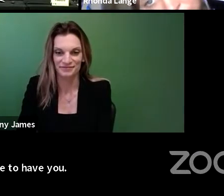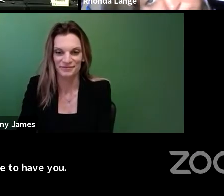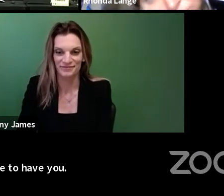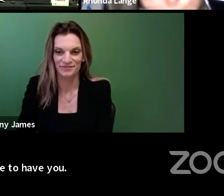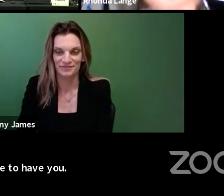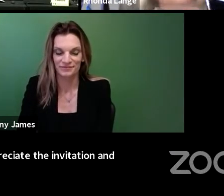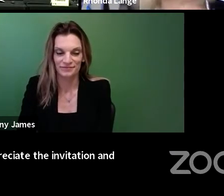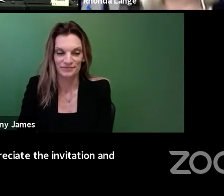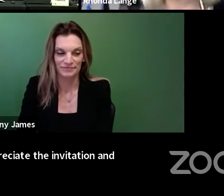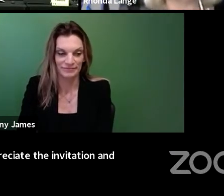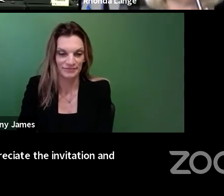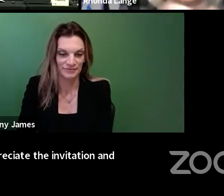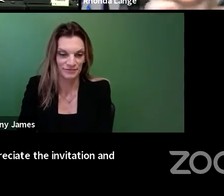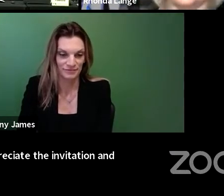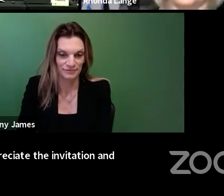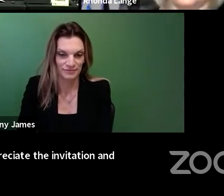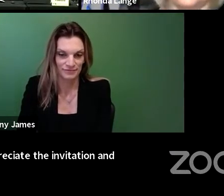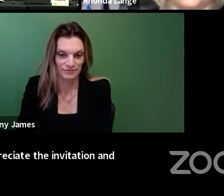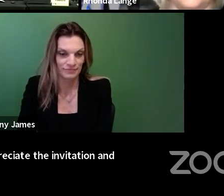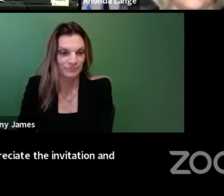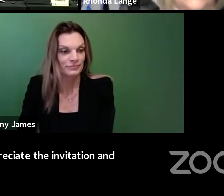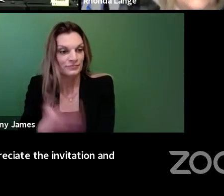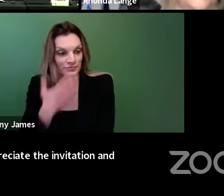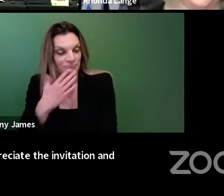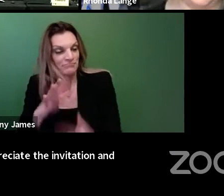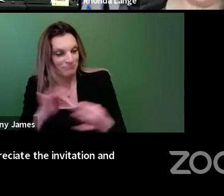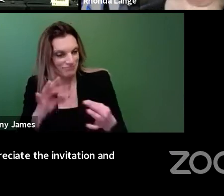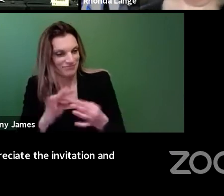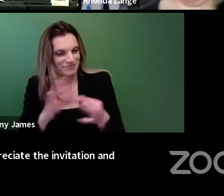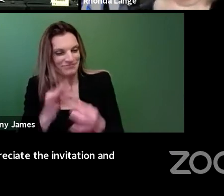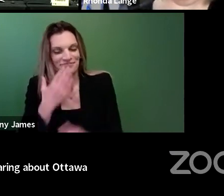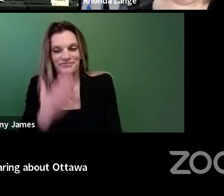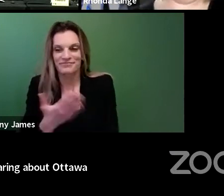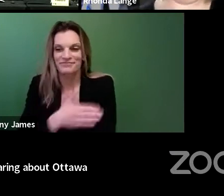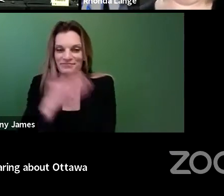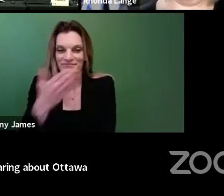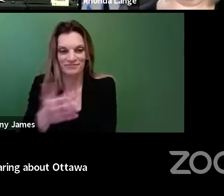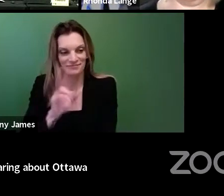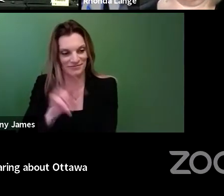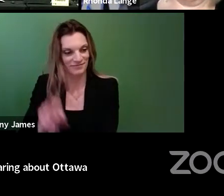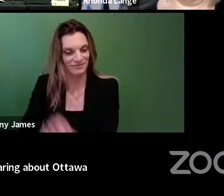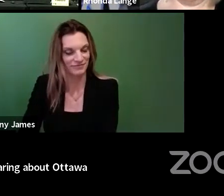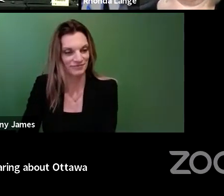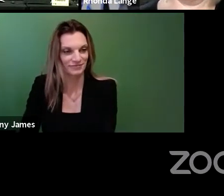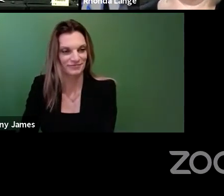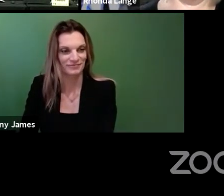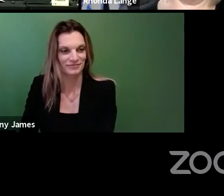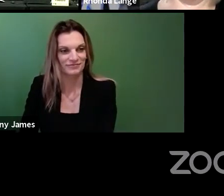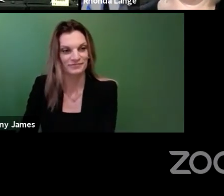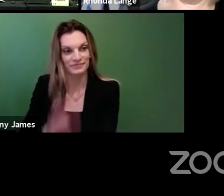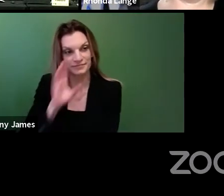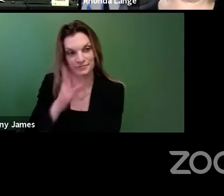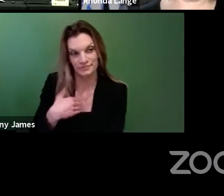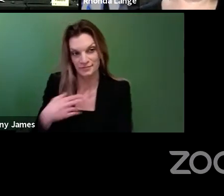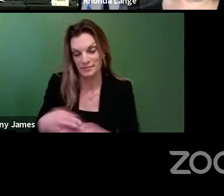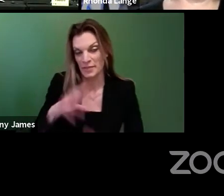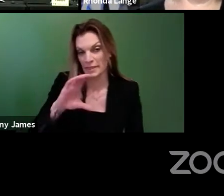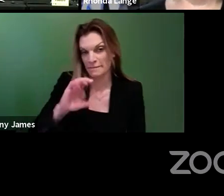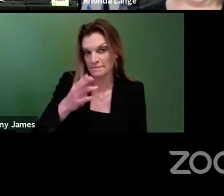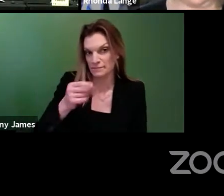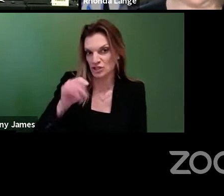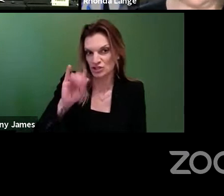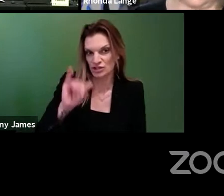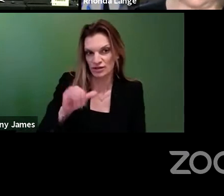for sharing about Ottawa County 22. Good evening, commissioners. My name is Charity Ehrman, and I